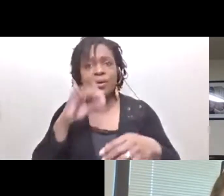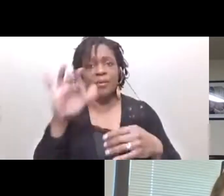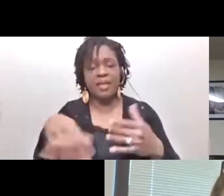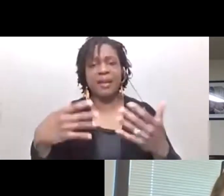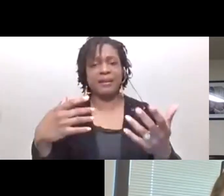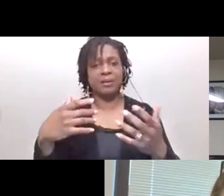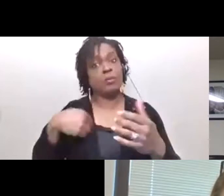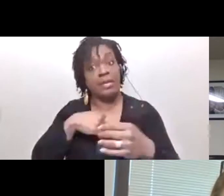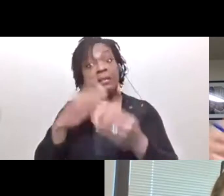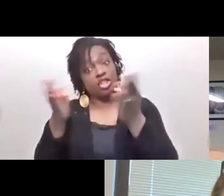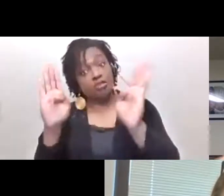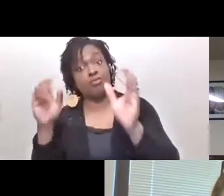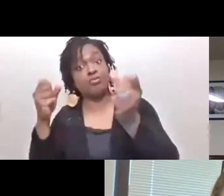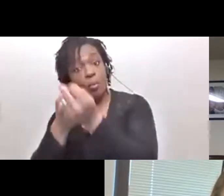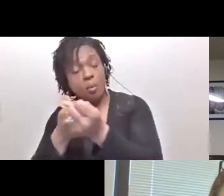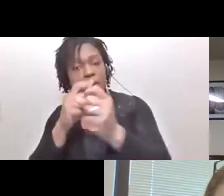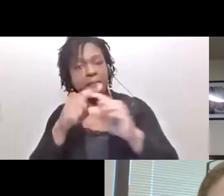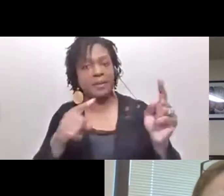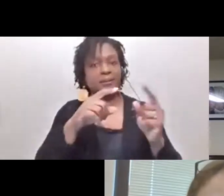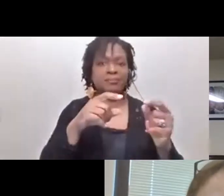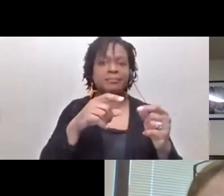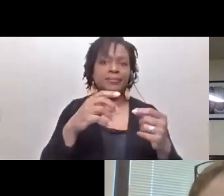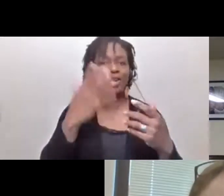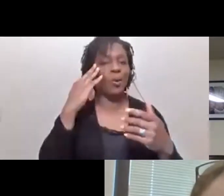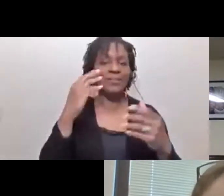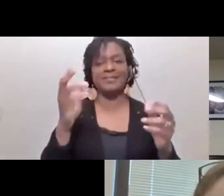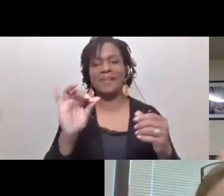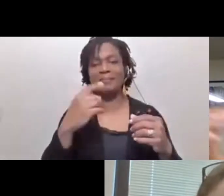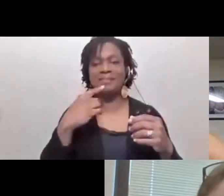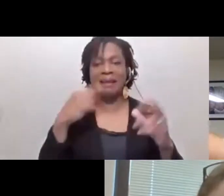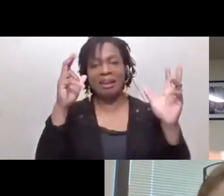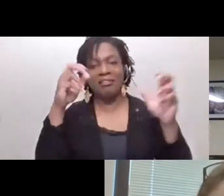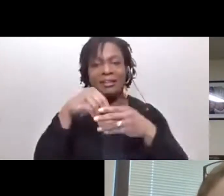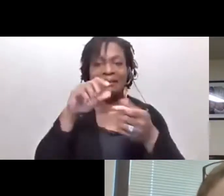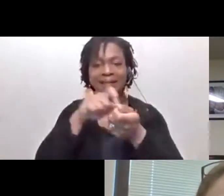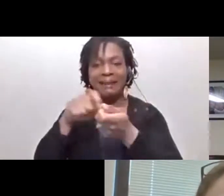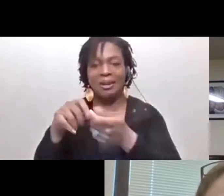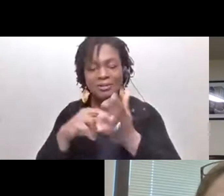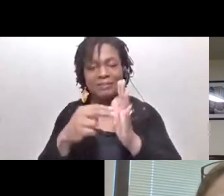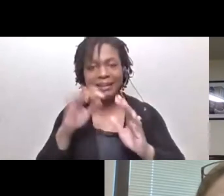I wouldn't mind, before we make the recommendation to the council, kind of in the same breath,